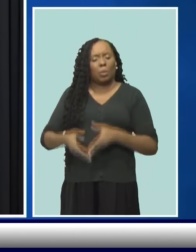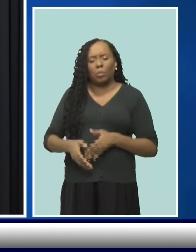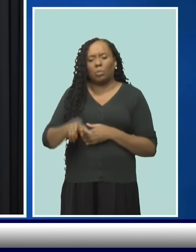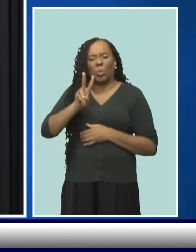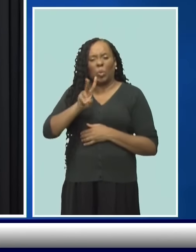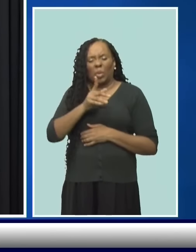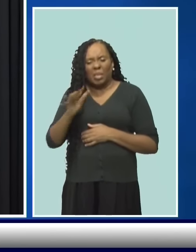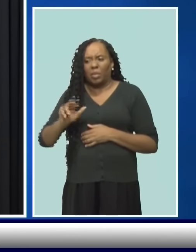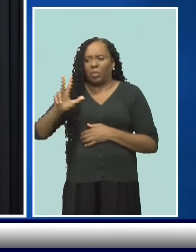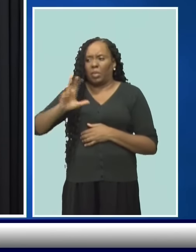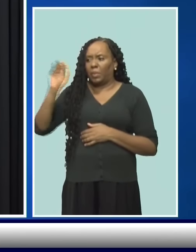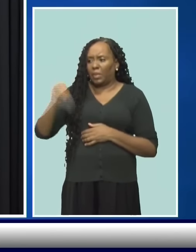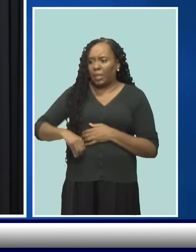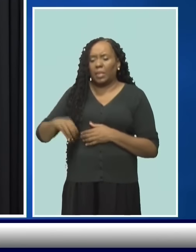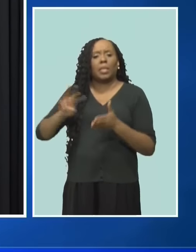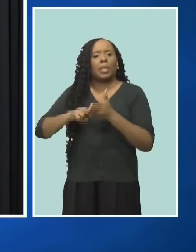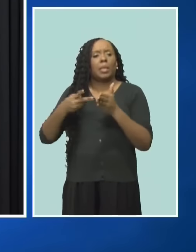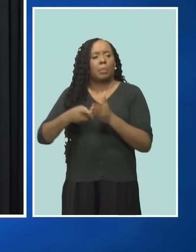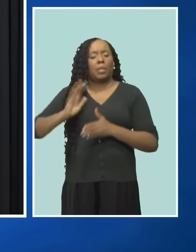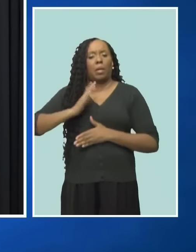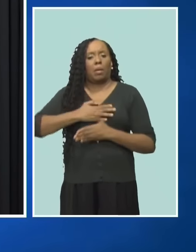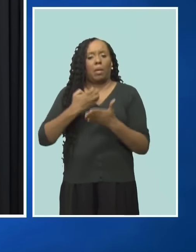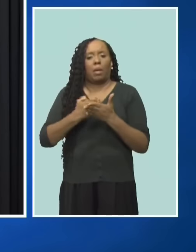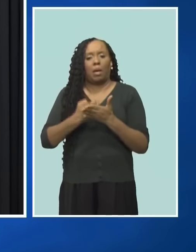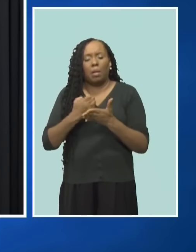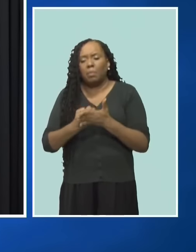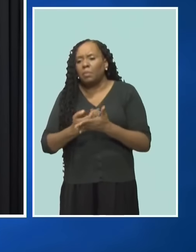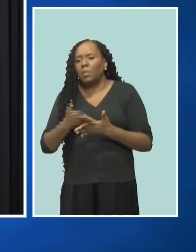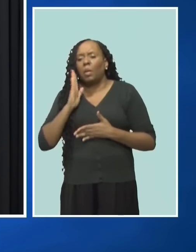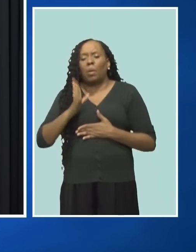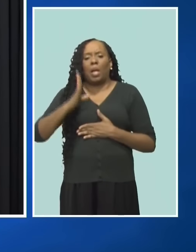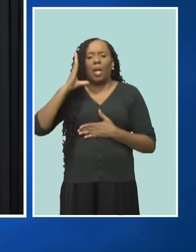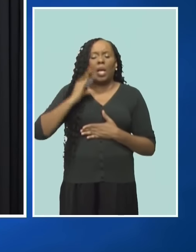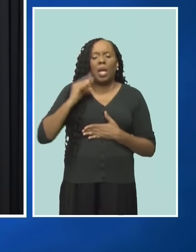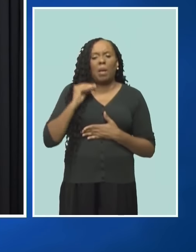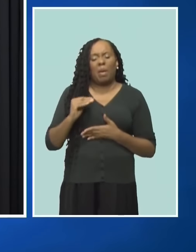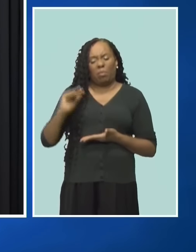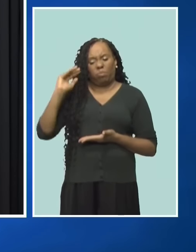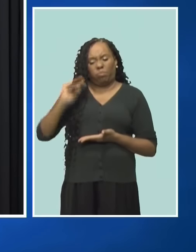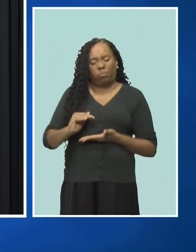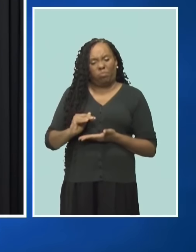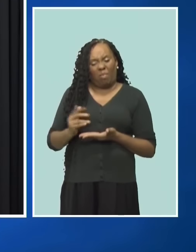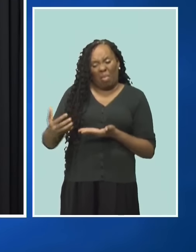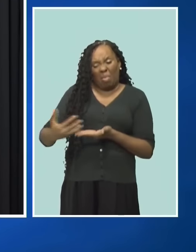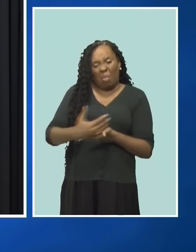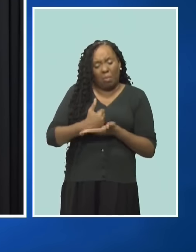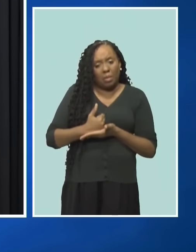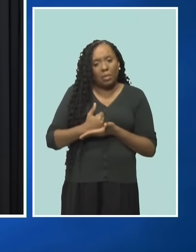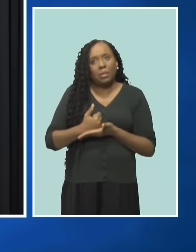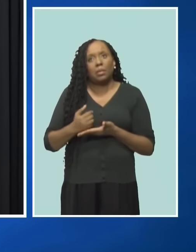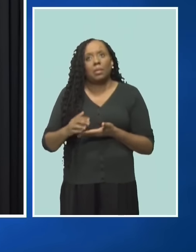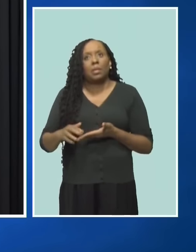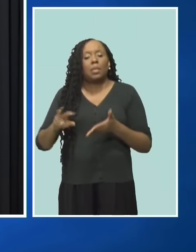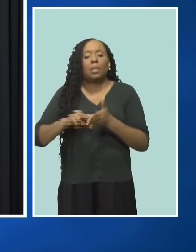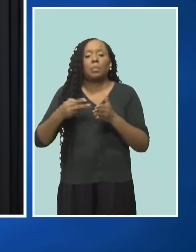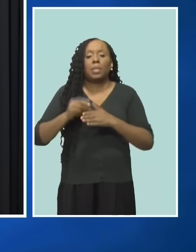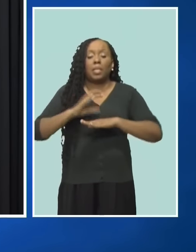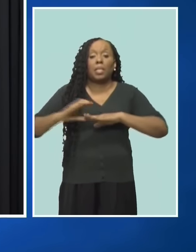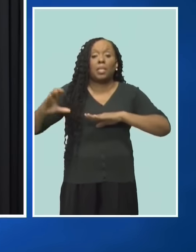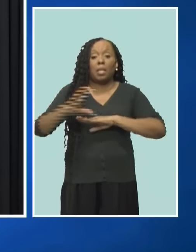you're pushing these economies into a recession. So over the next 50 years, climate change will result in Caribbean economies being a